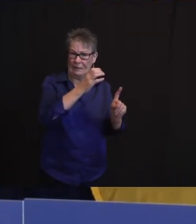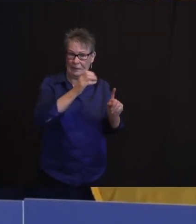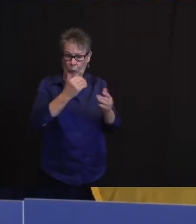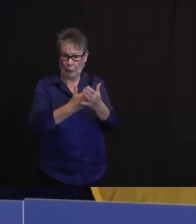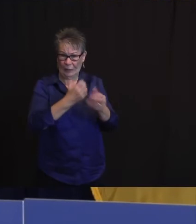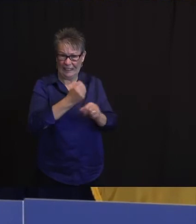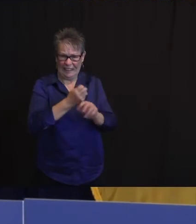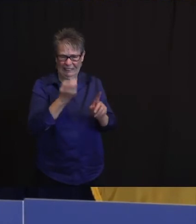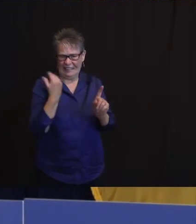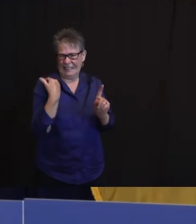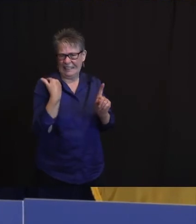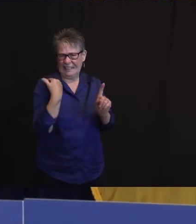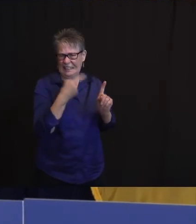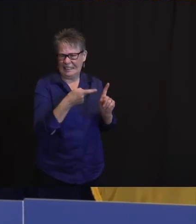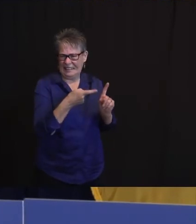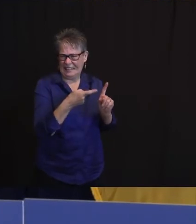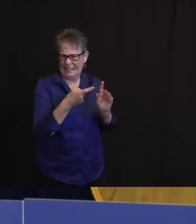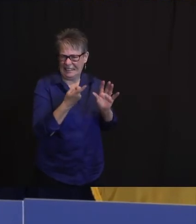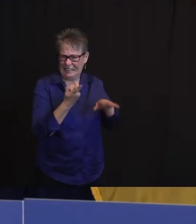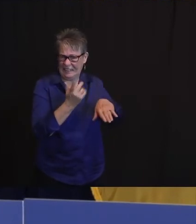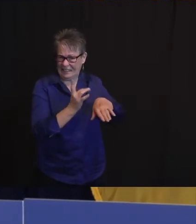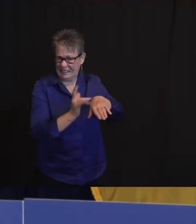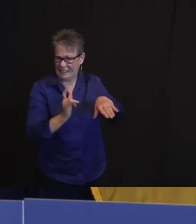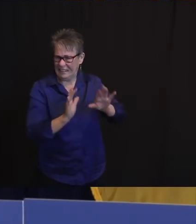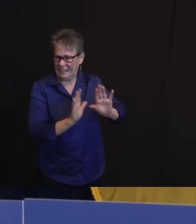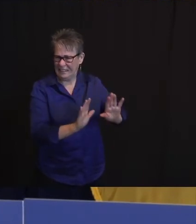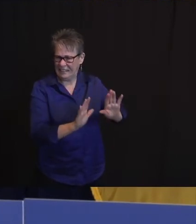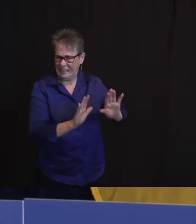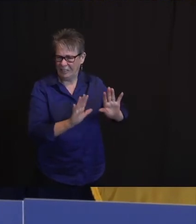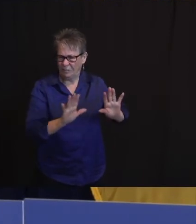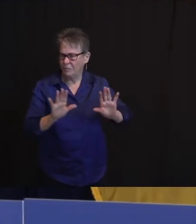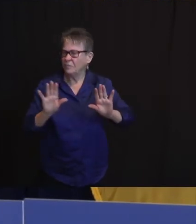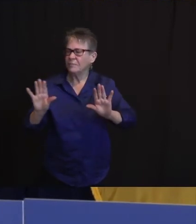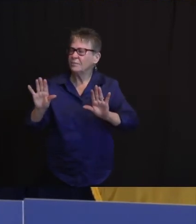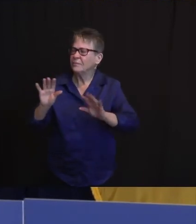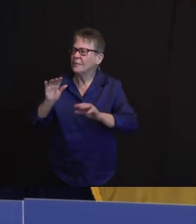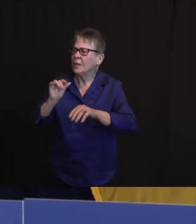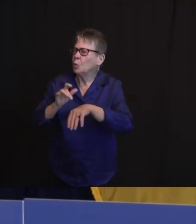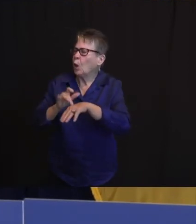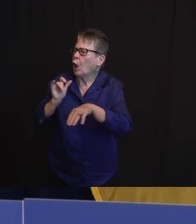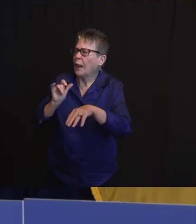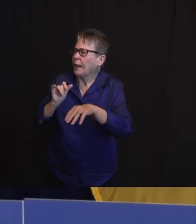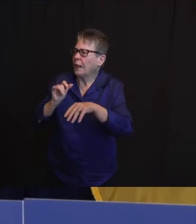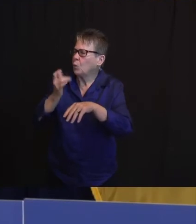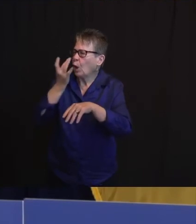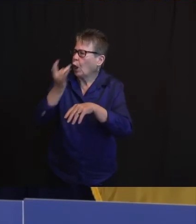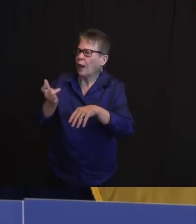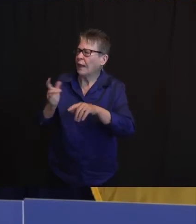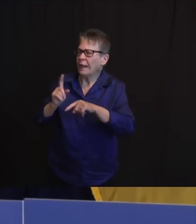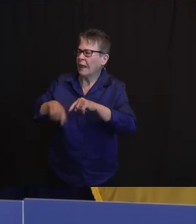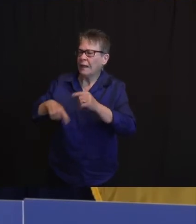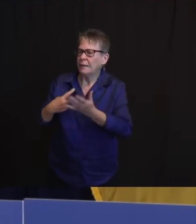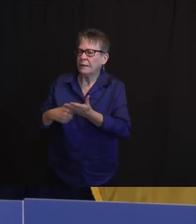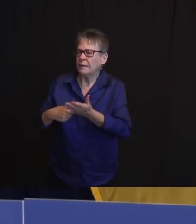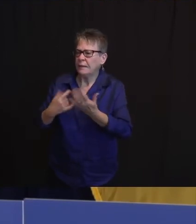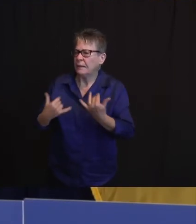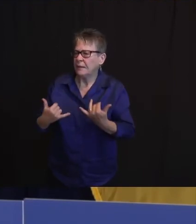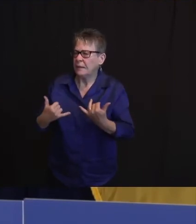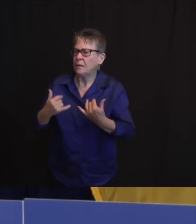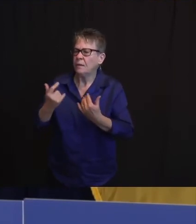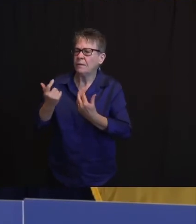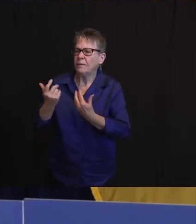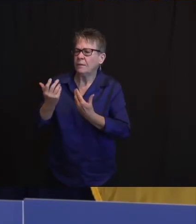early to declare victory or defeat, right? It's too early, particularly since you had a second holiday right after that kind Yep. of skewed the numbers, so it's tough to tell.